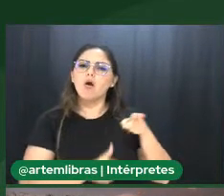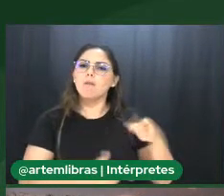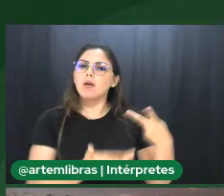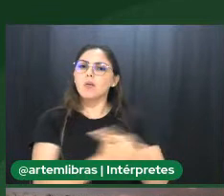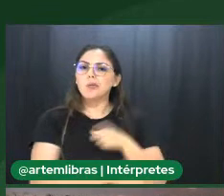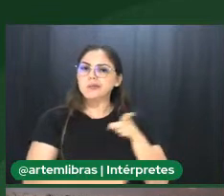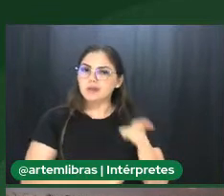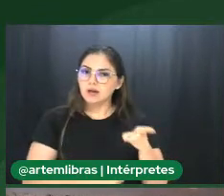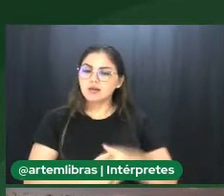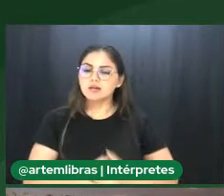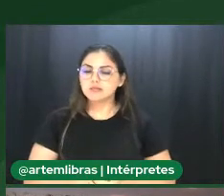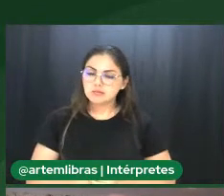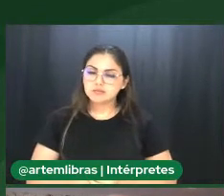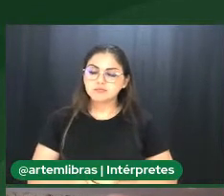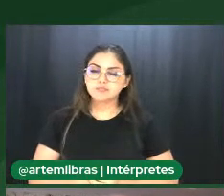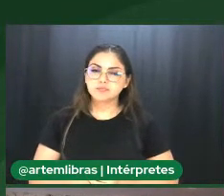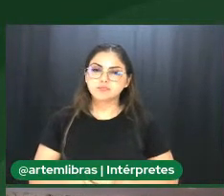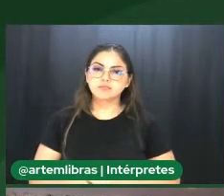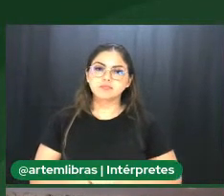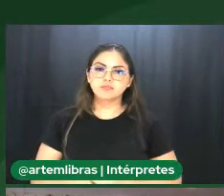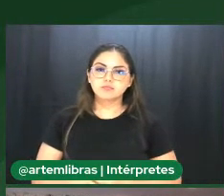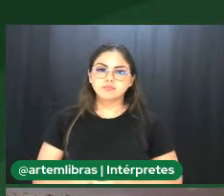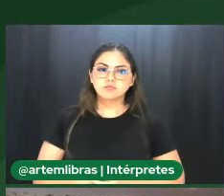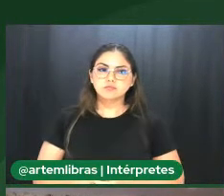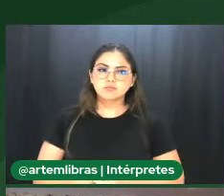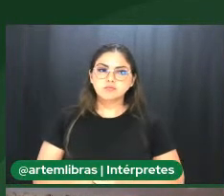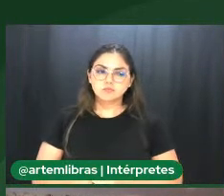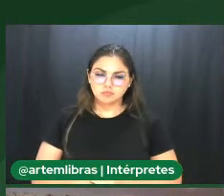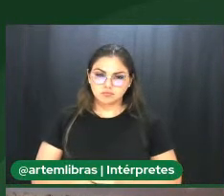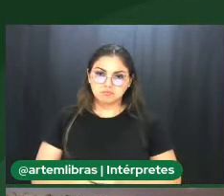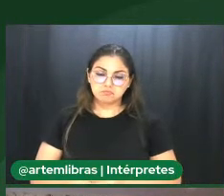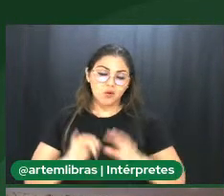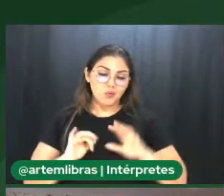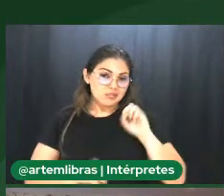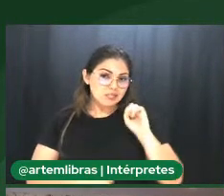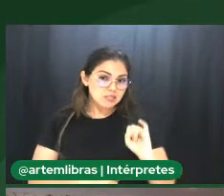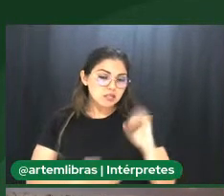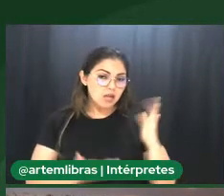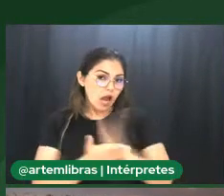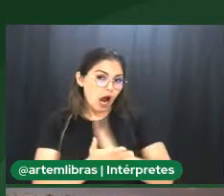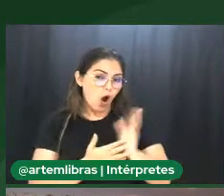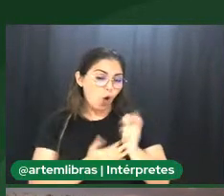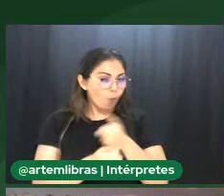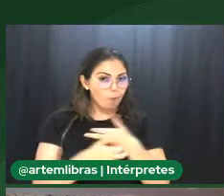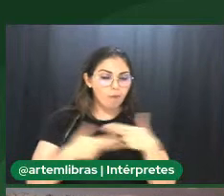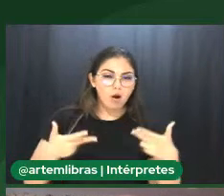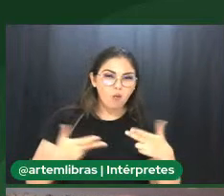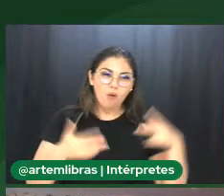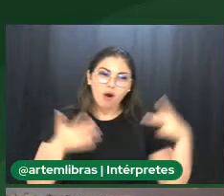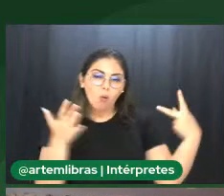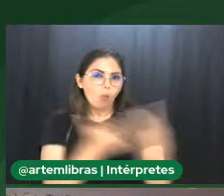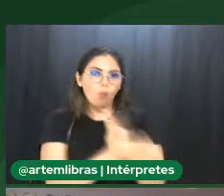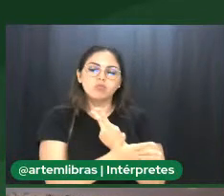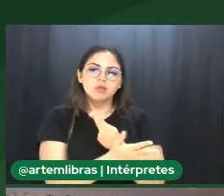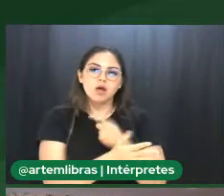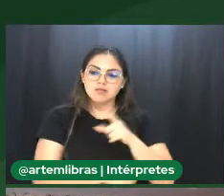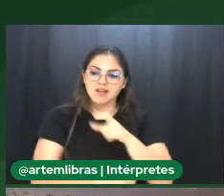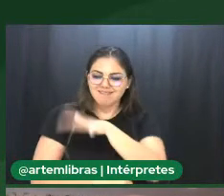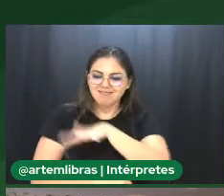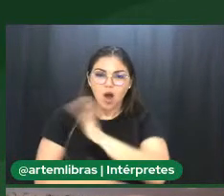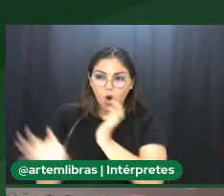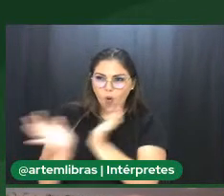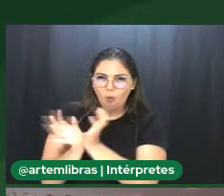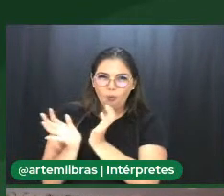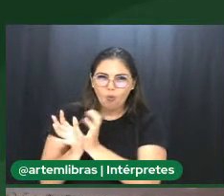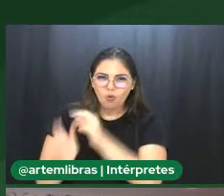opportunities that arise. When something unexpected happens, they can change the plan for the robot because they